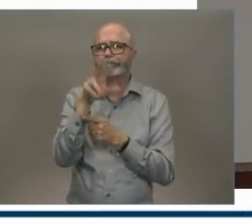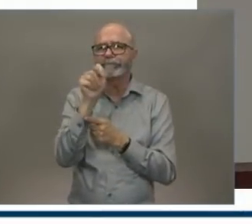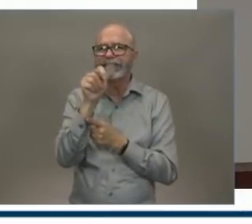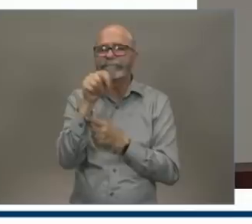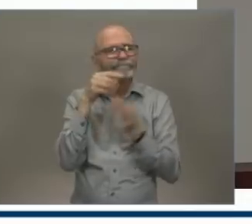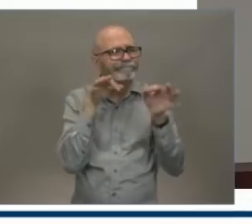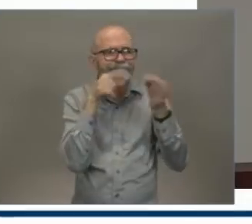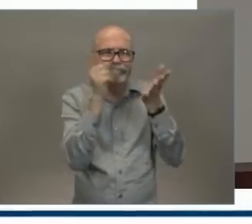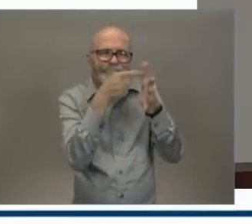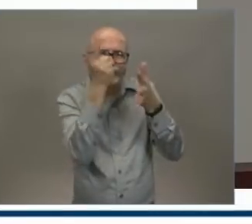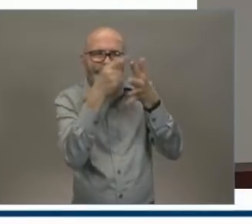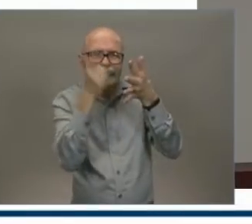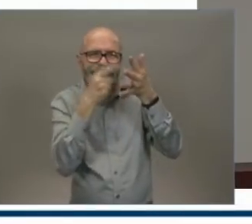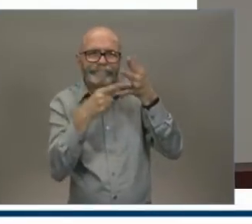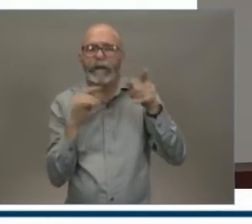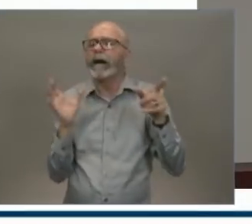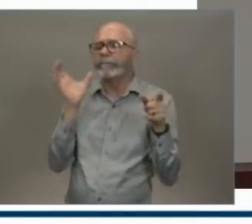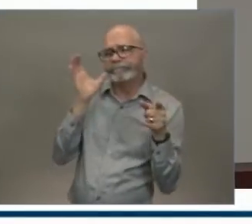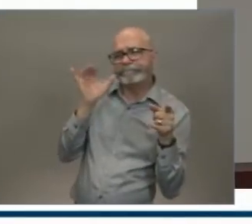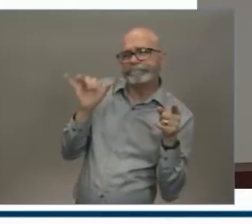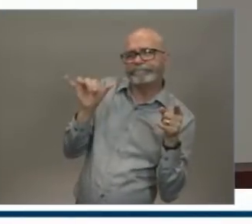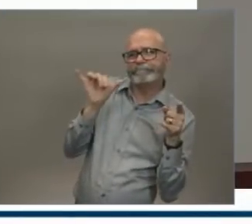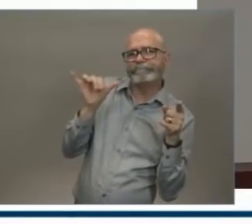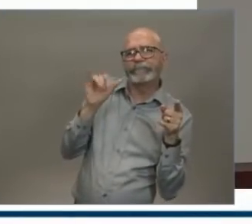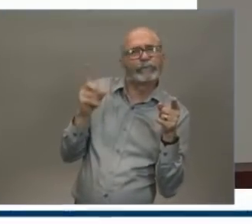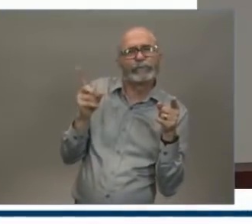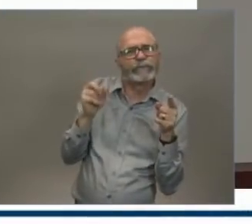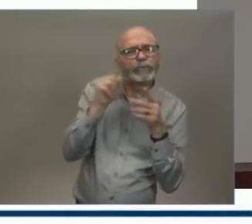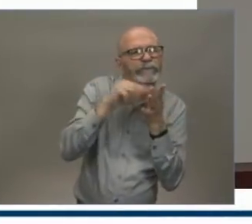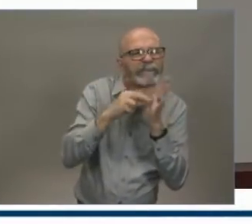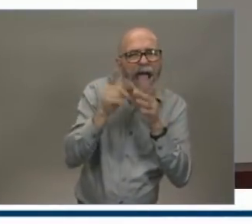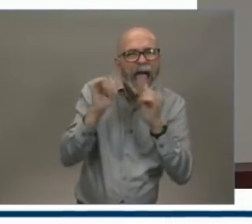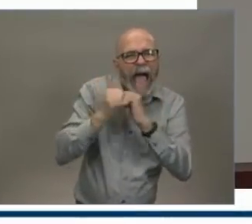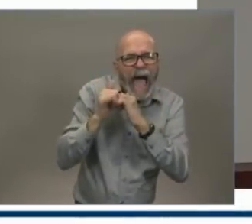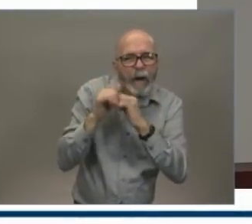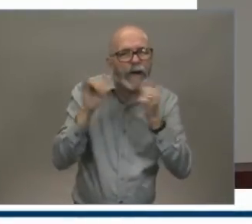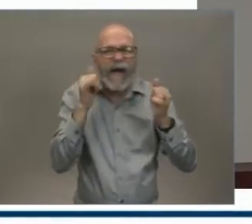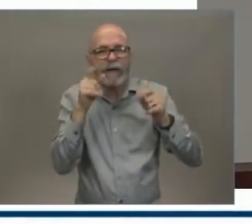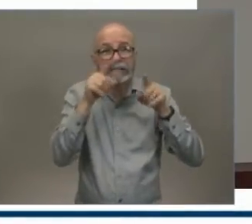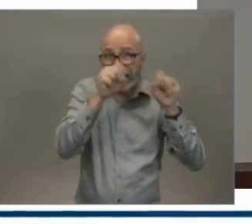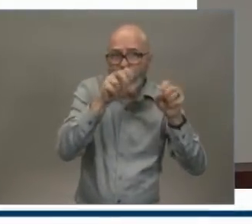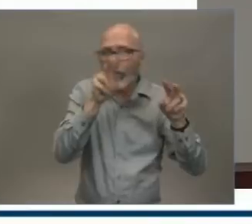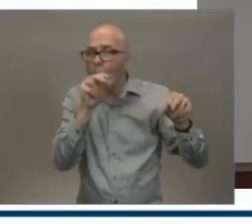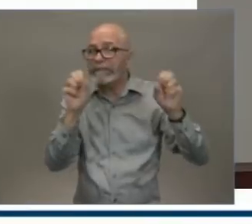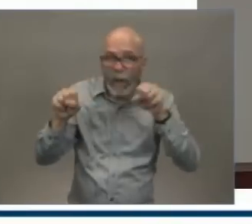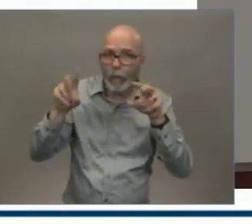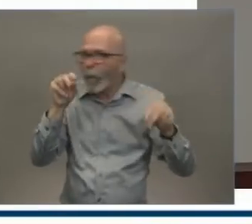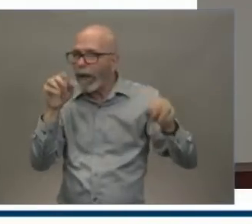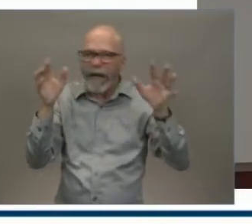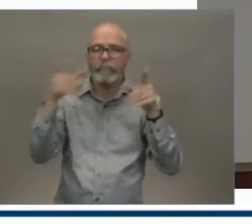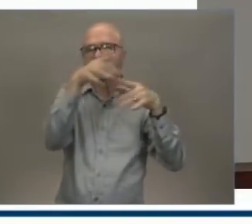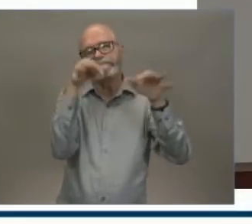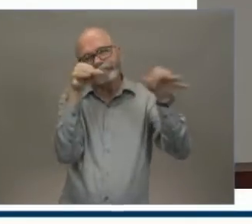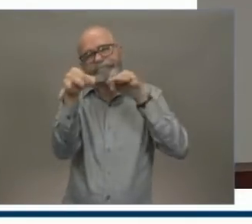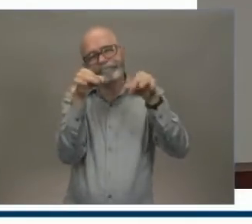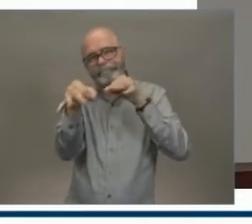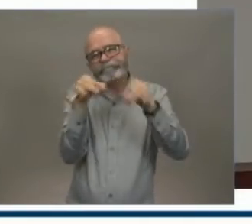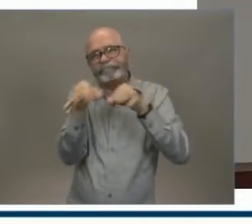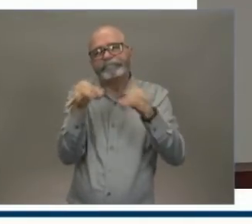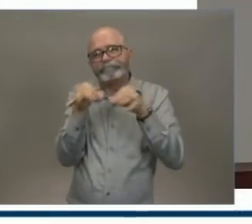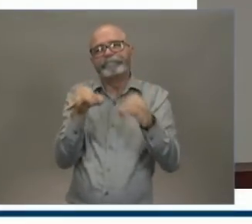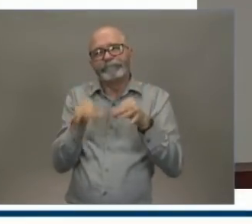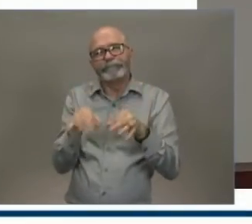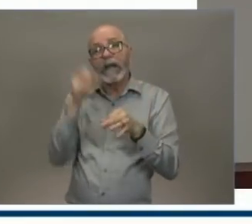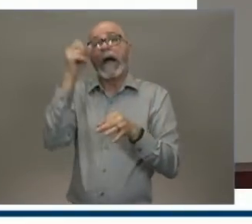additional information and clarity about what is and isn't allowed in the sports sector. So I would encourage teams